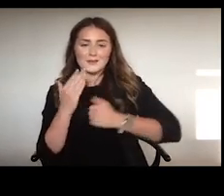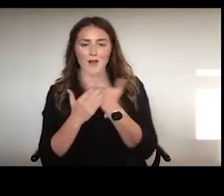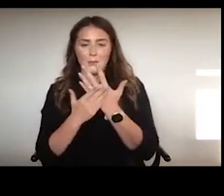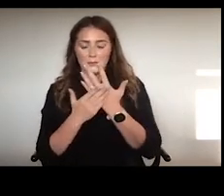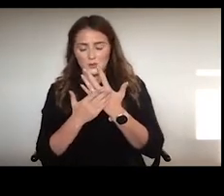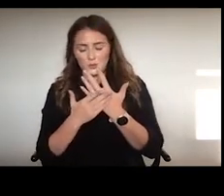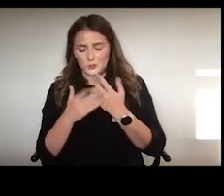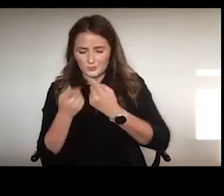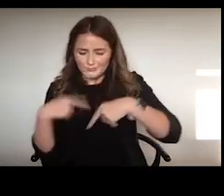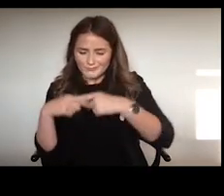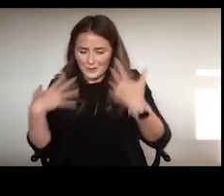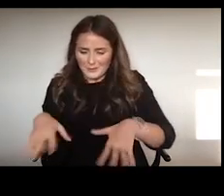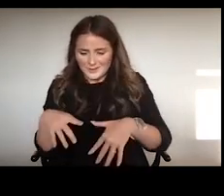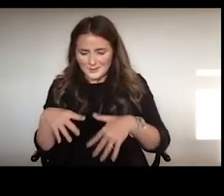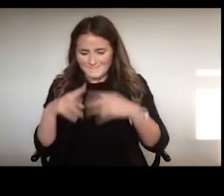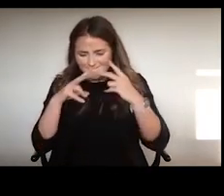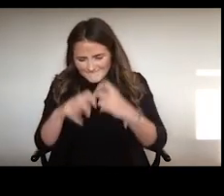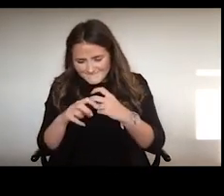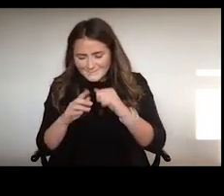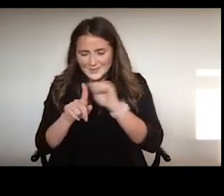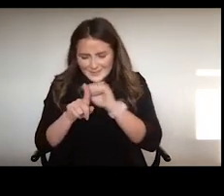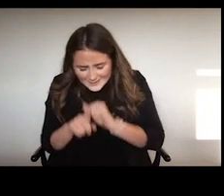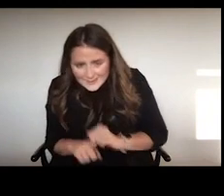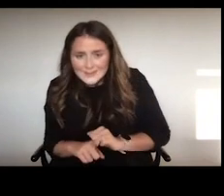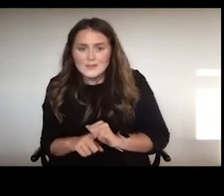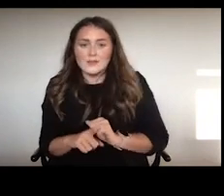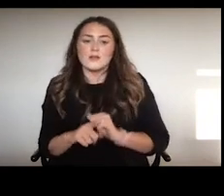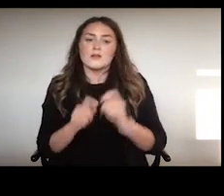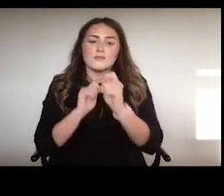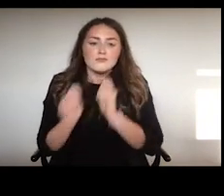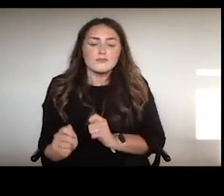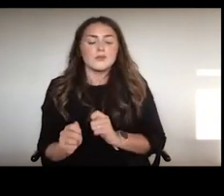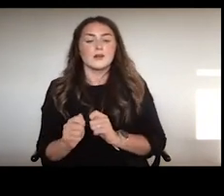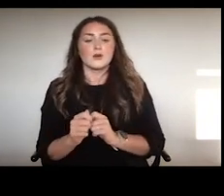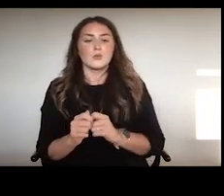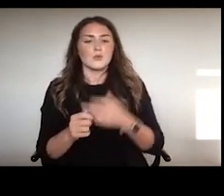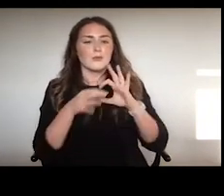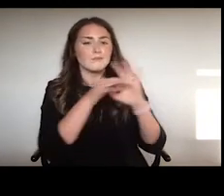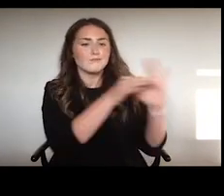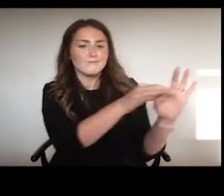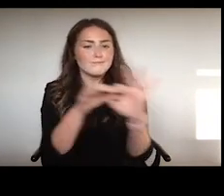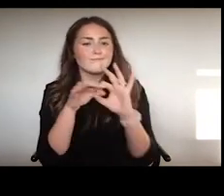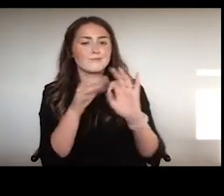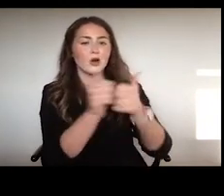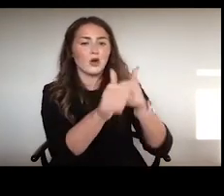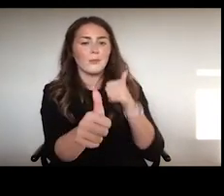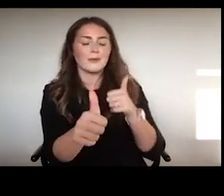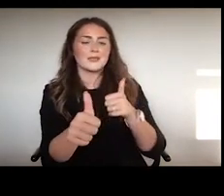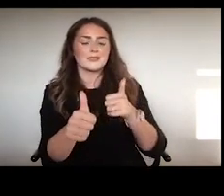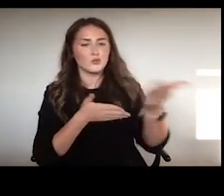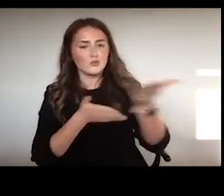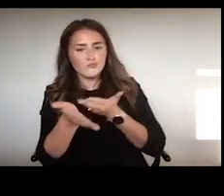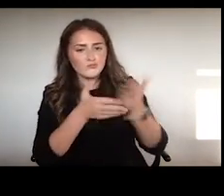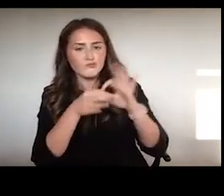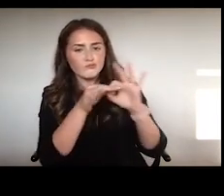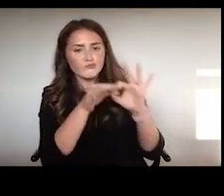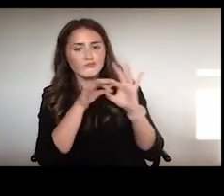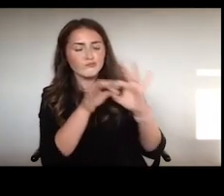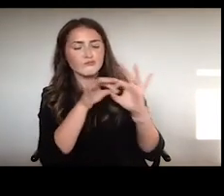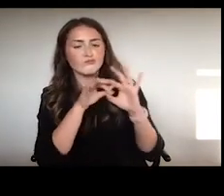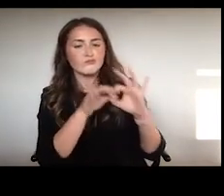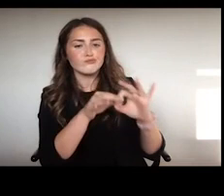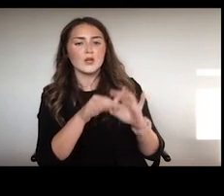during the project's design and development. We've been working very closely with utilities companies to significantly reduce